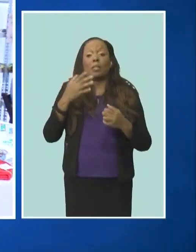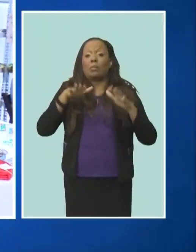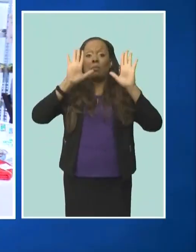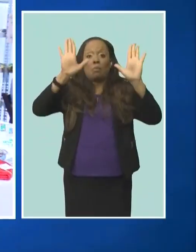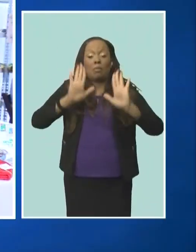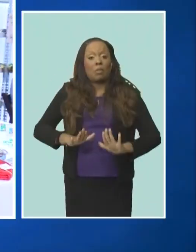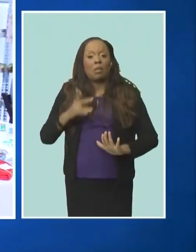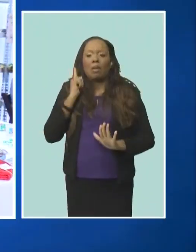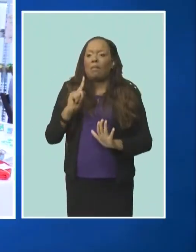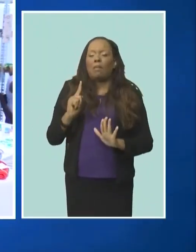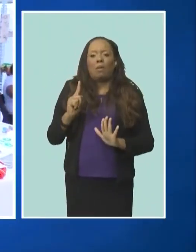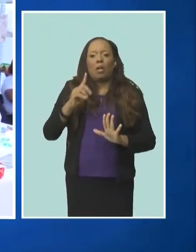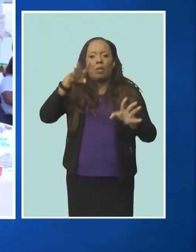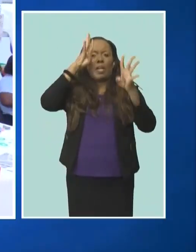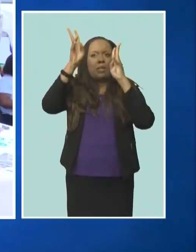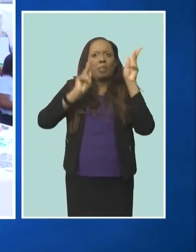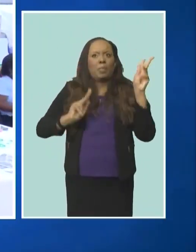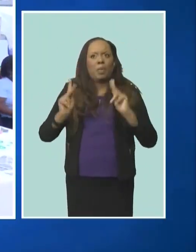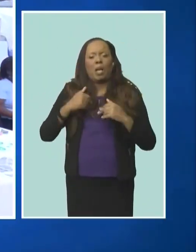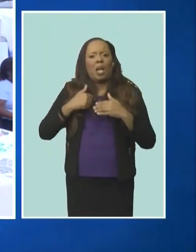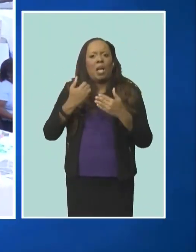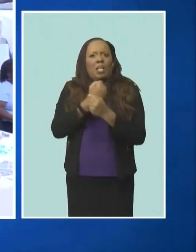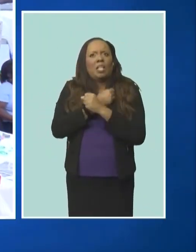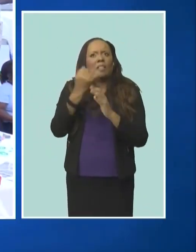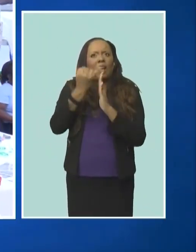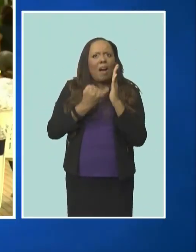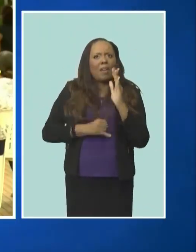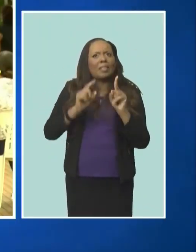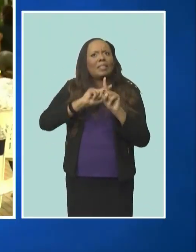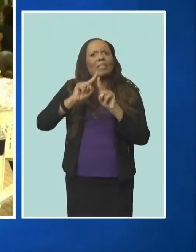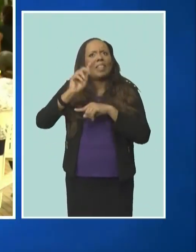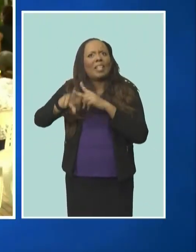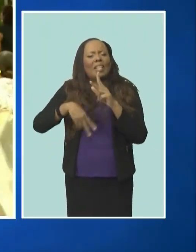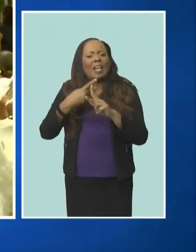the way how they play out with the arts. It's really cool.